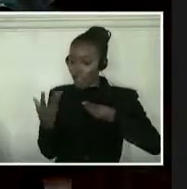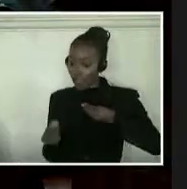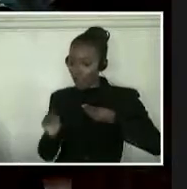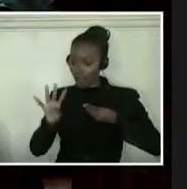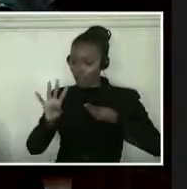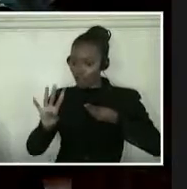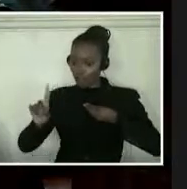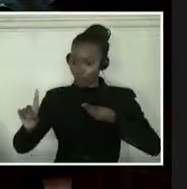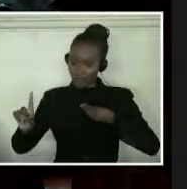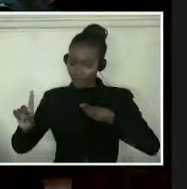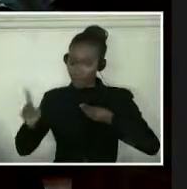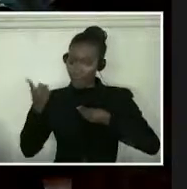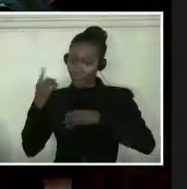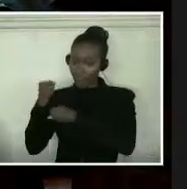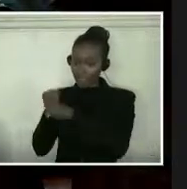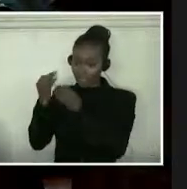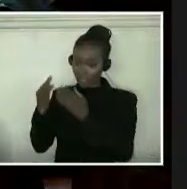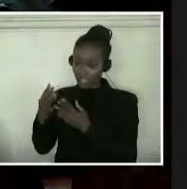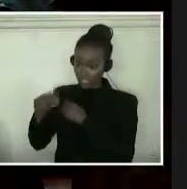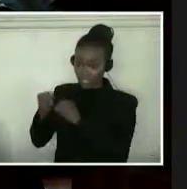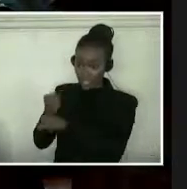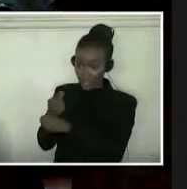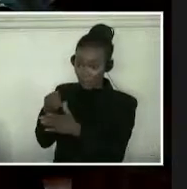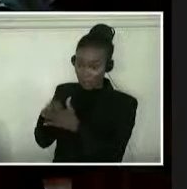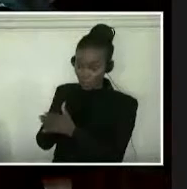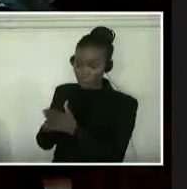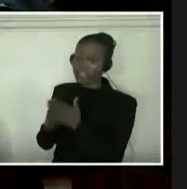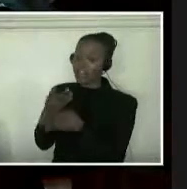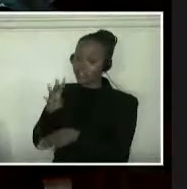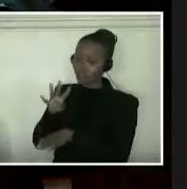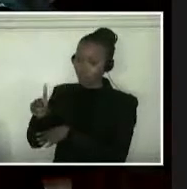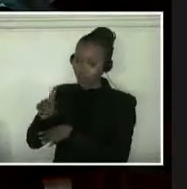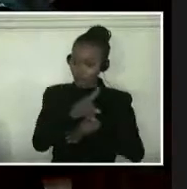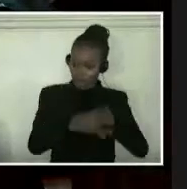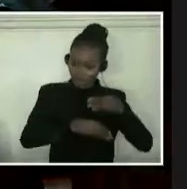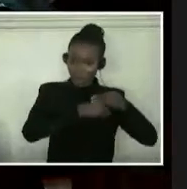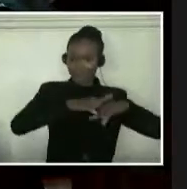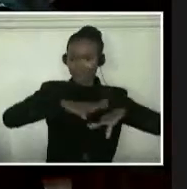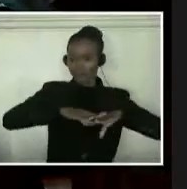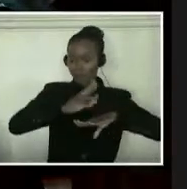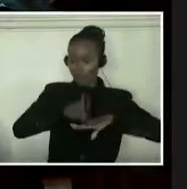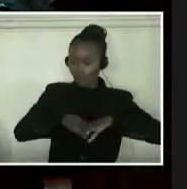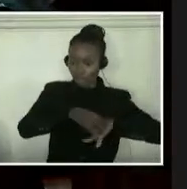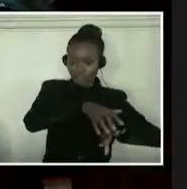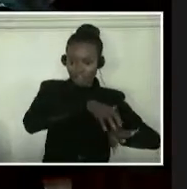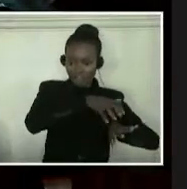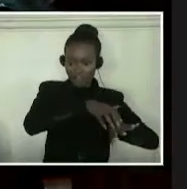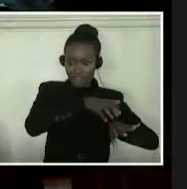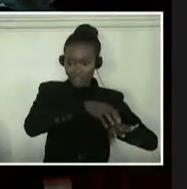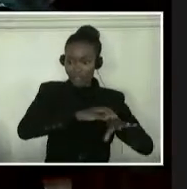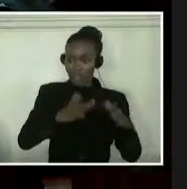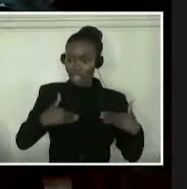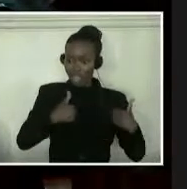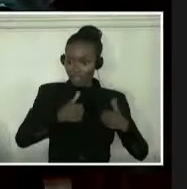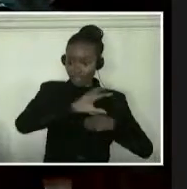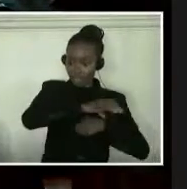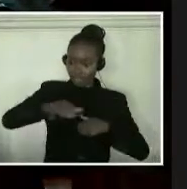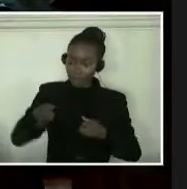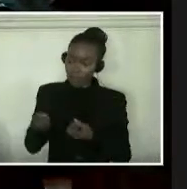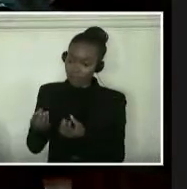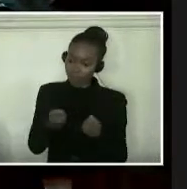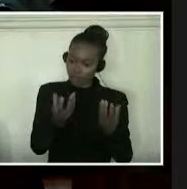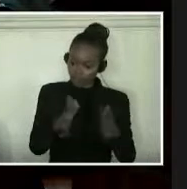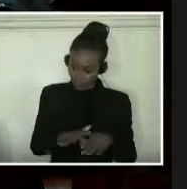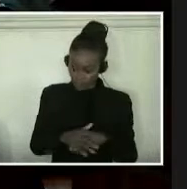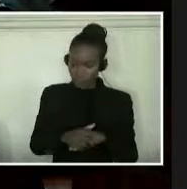bought in the last financial year and have distributed in the rural areas or rural hospitals during this current financial year and beyond we will also be